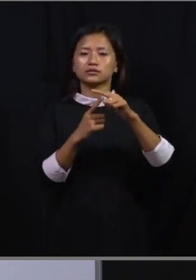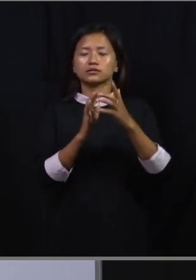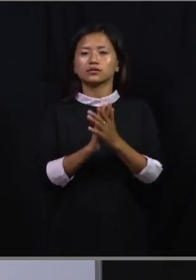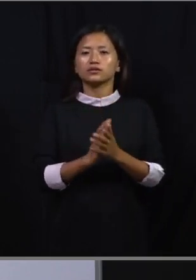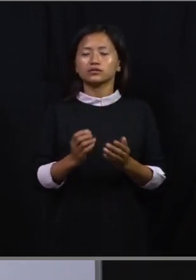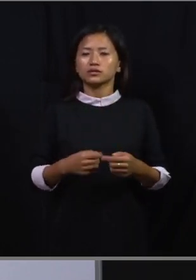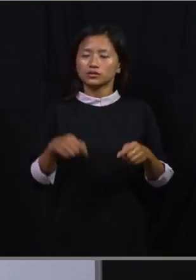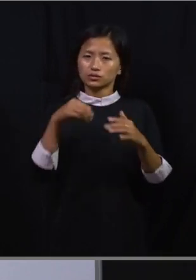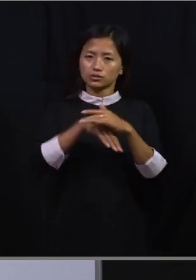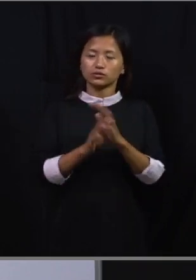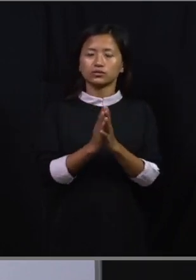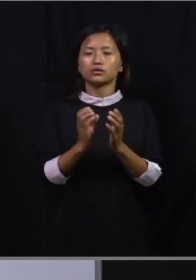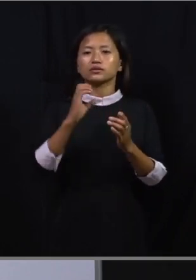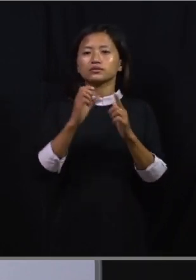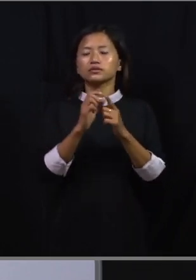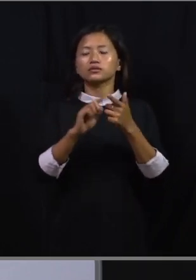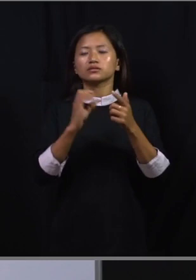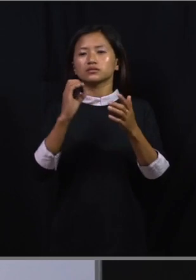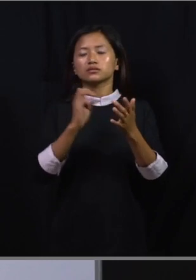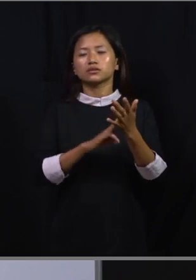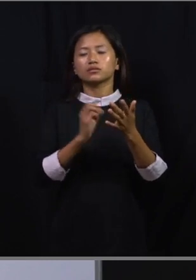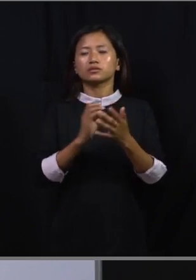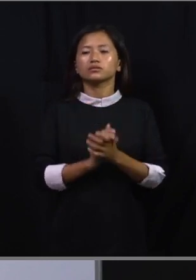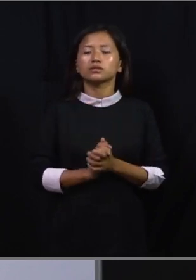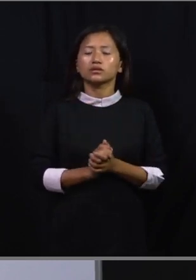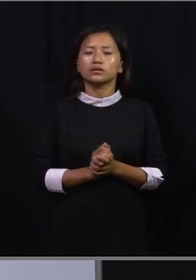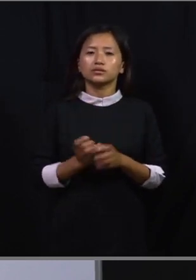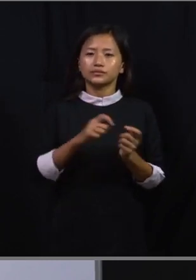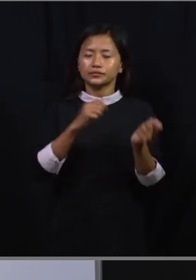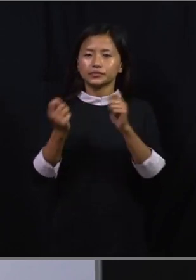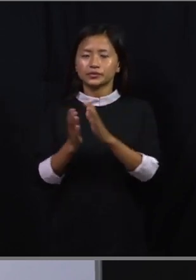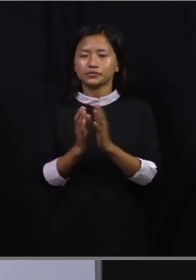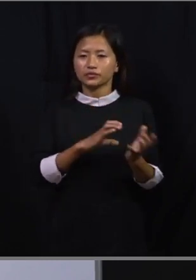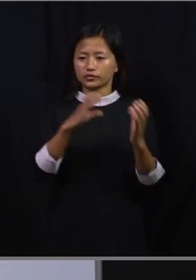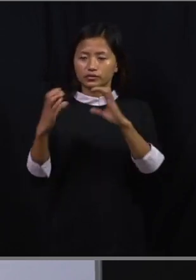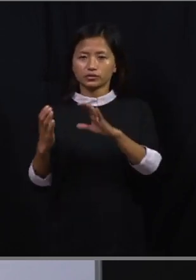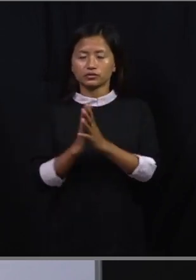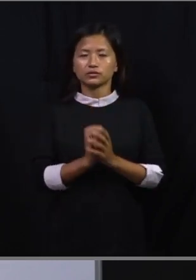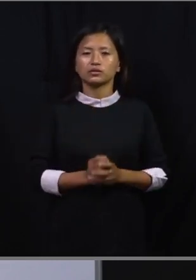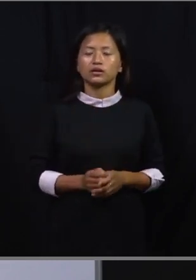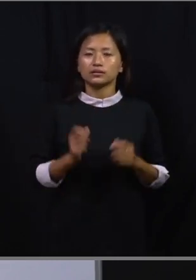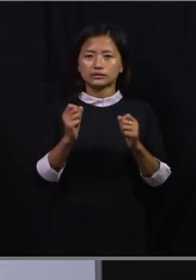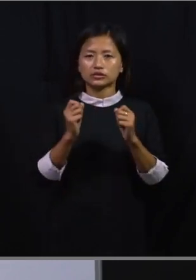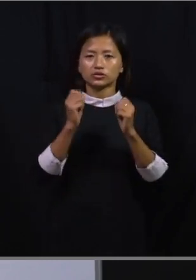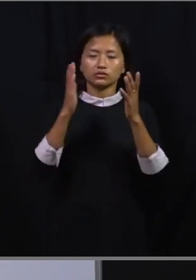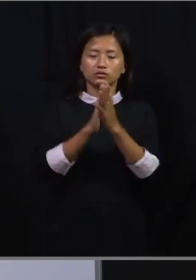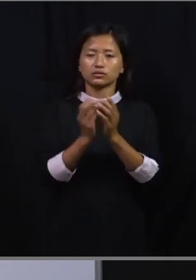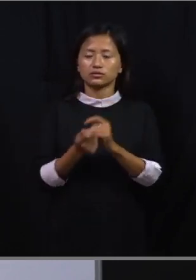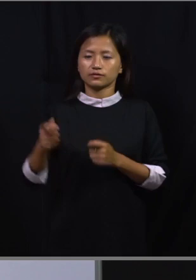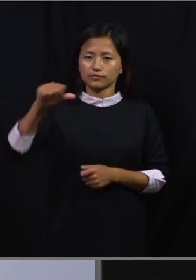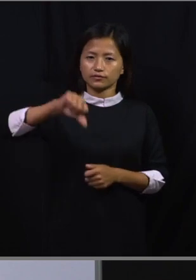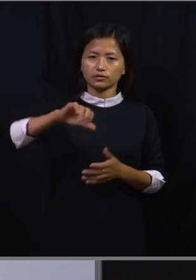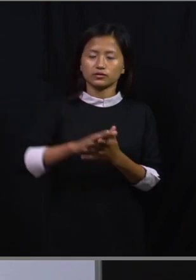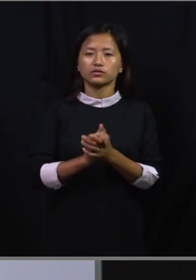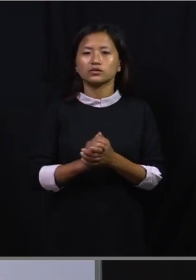democratic institution, the change was in a very drastic way. Okay, so a shock was felt for the Russians. In